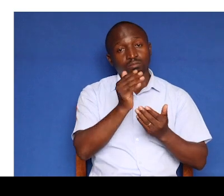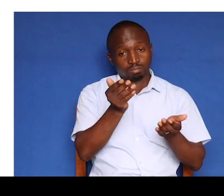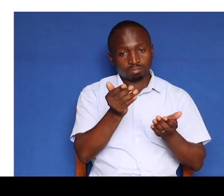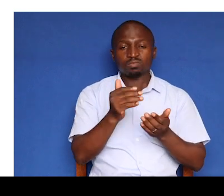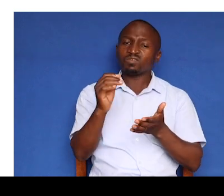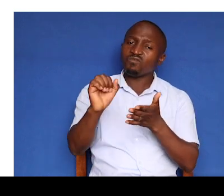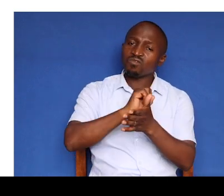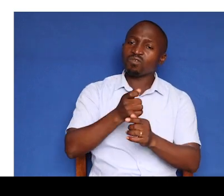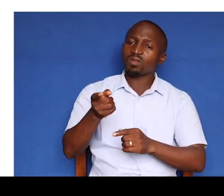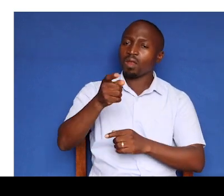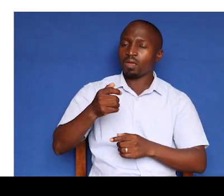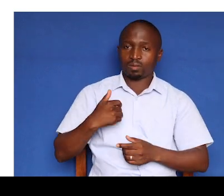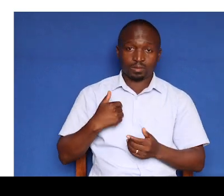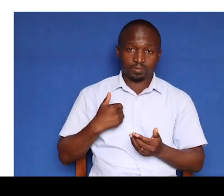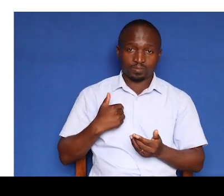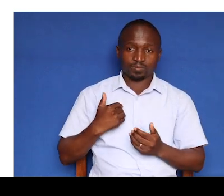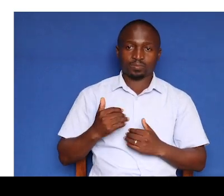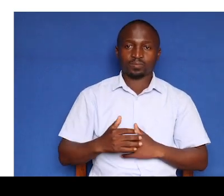debts cancellation.